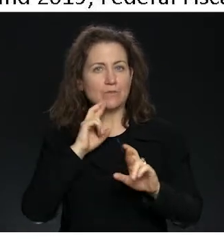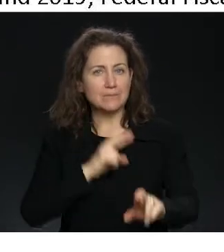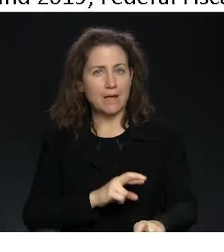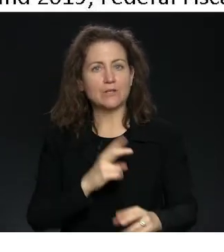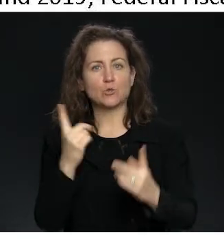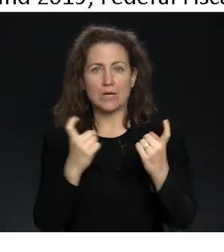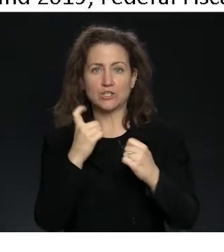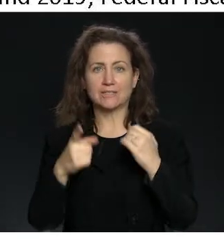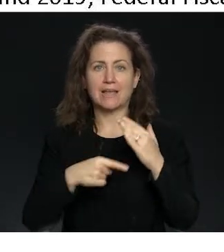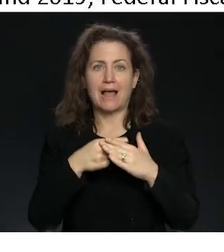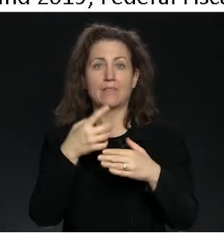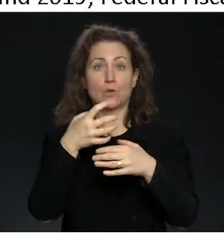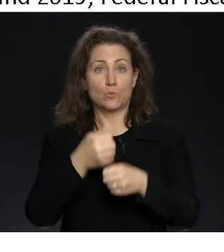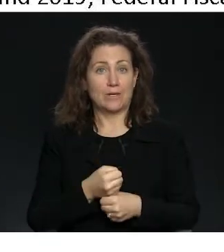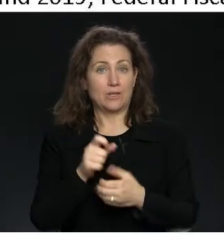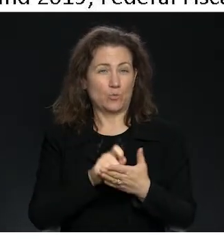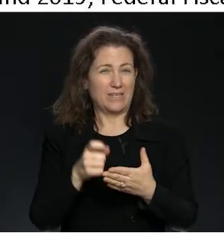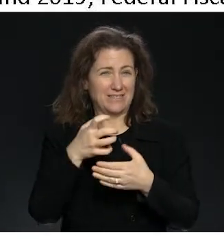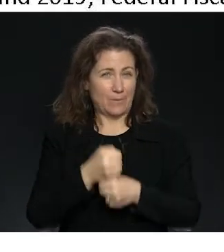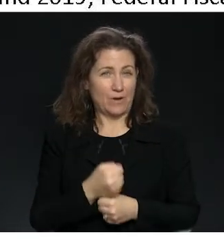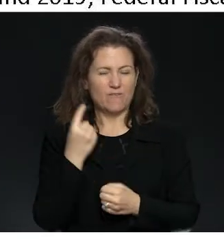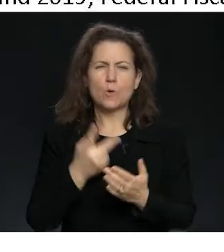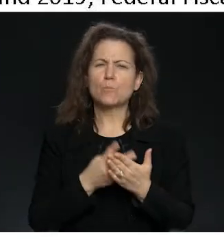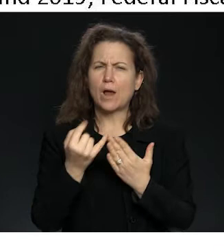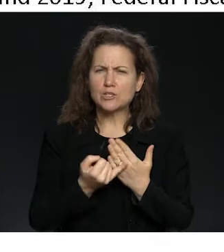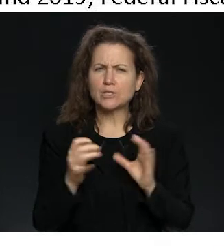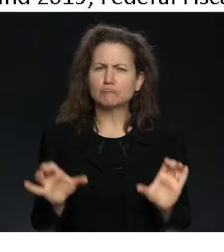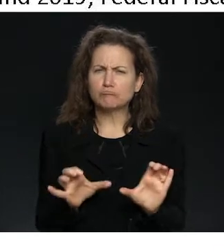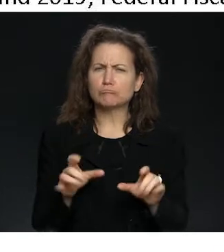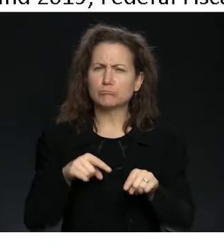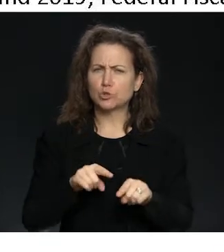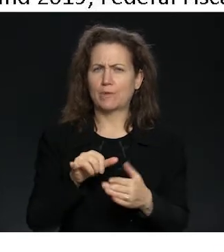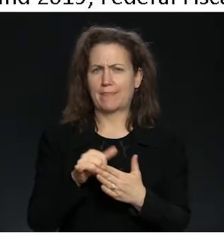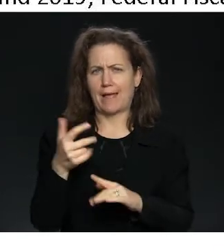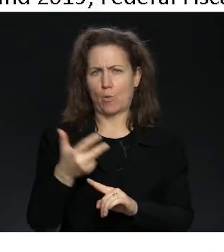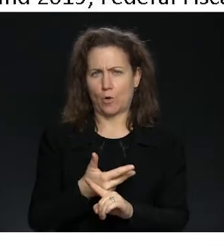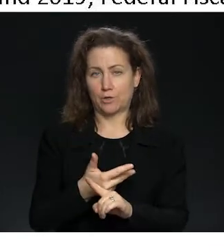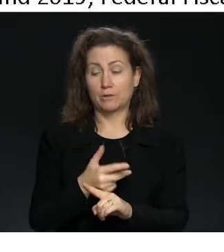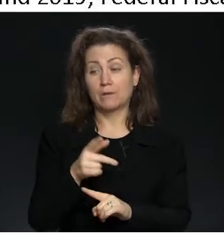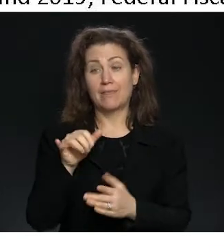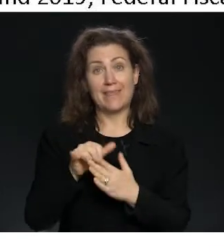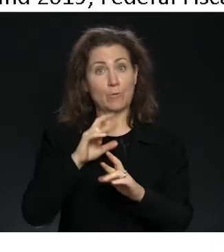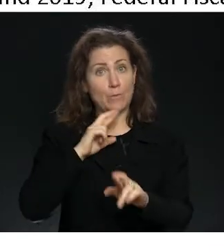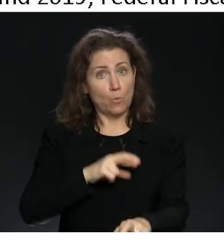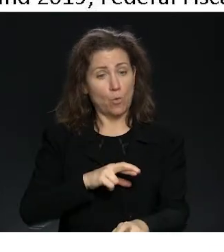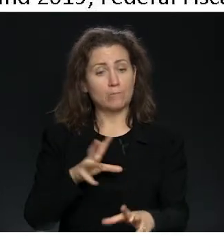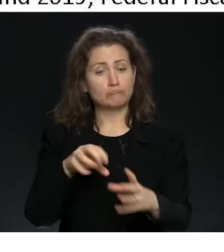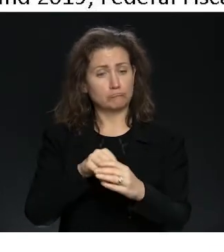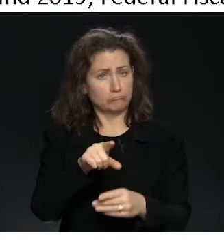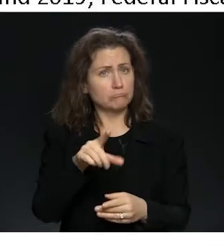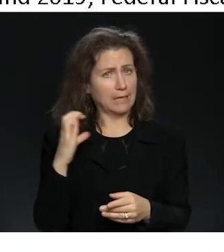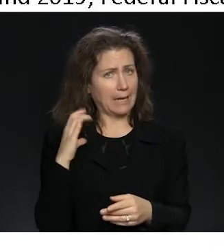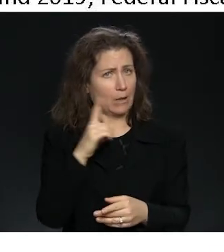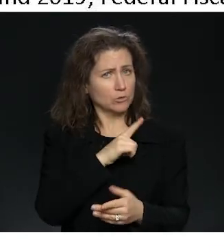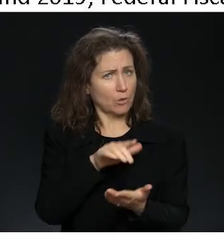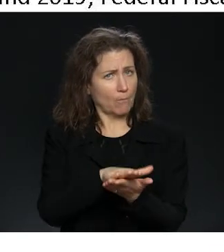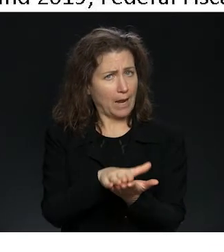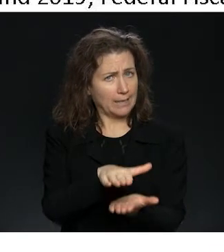and activities during the quarter. You can find these reports in the council packet, and you can also view them